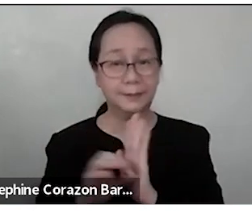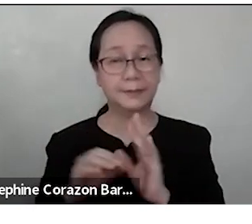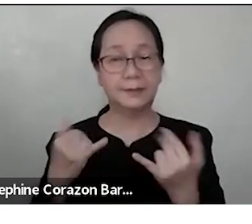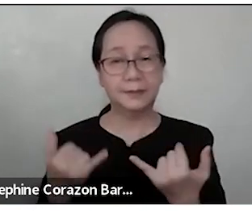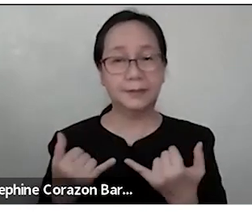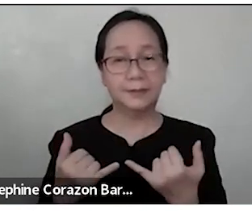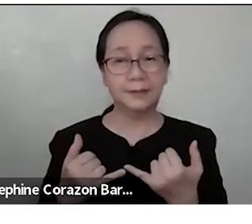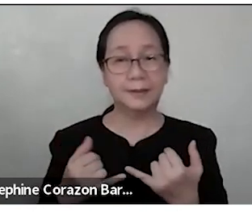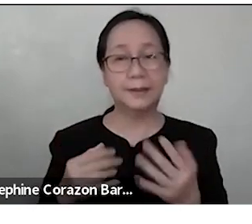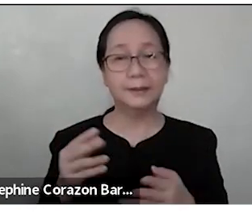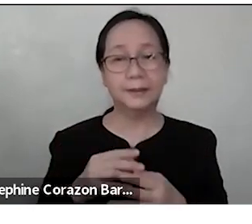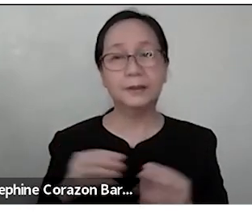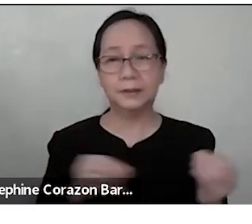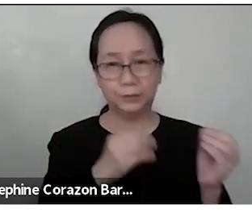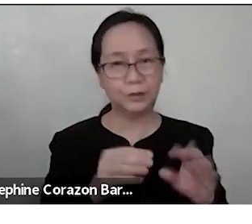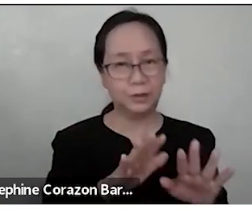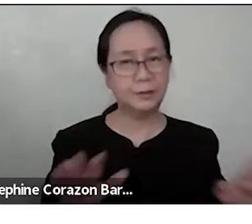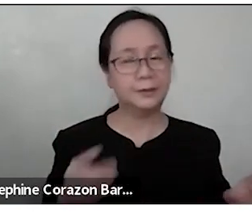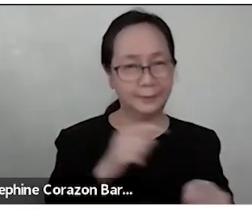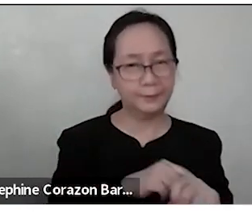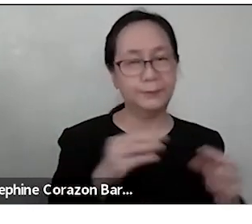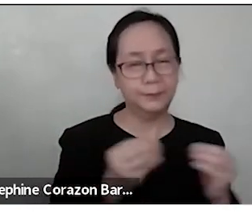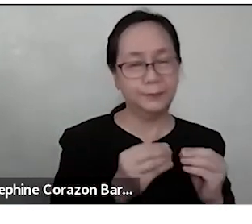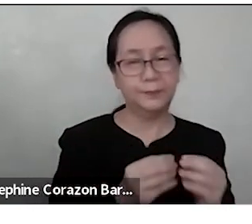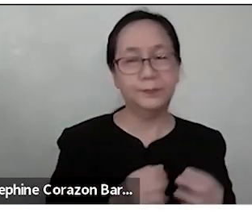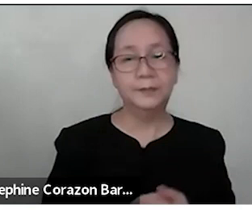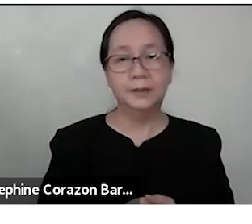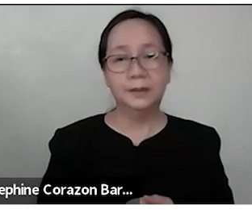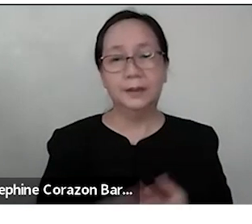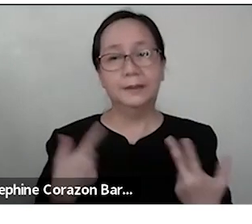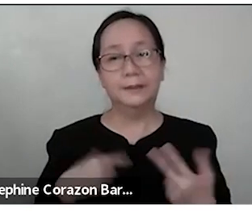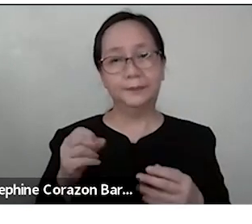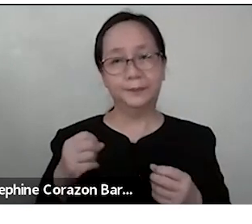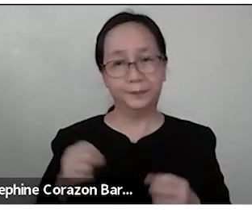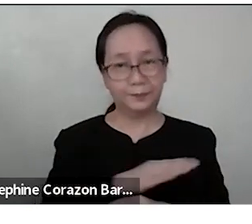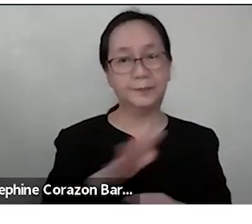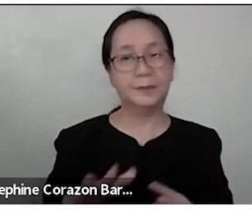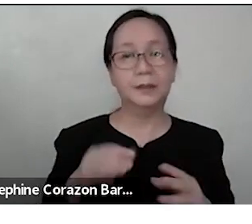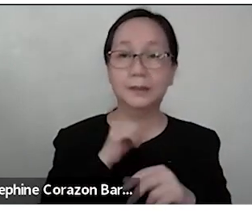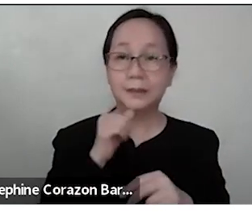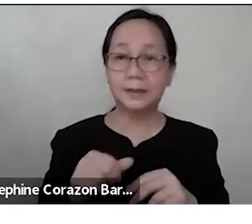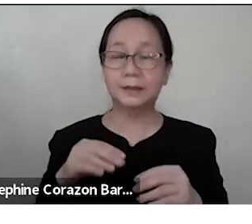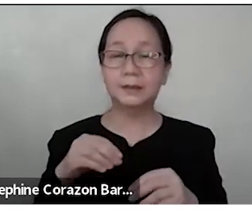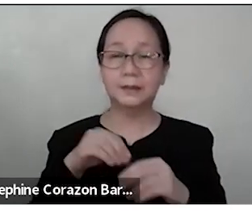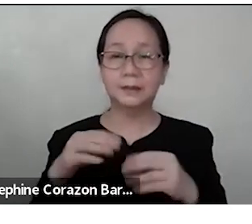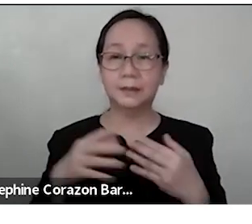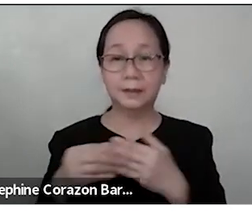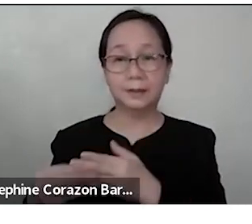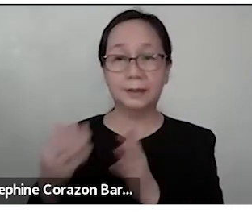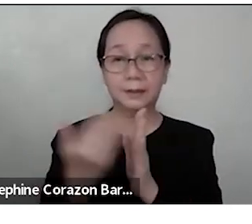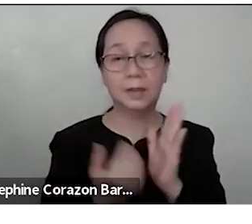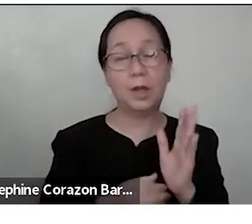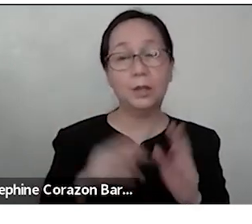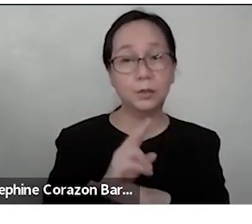the space is given to the children. There is another side to this advice not mentioned in the guidelines, and that is the use of